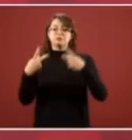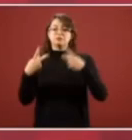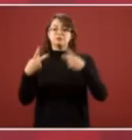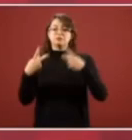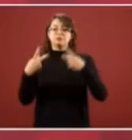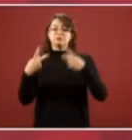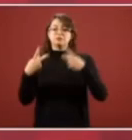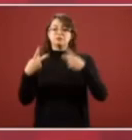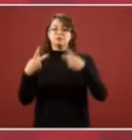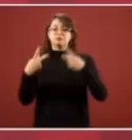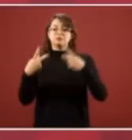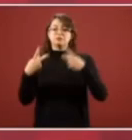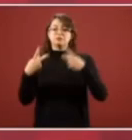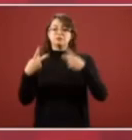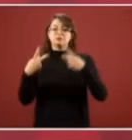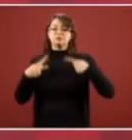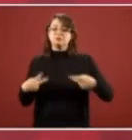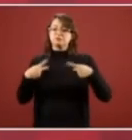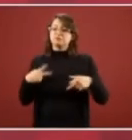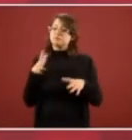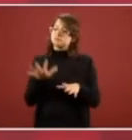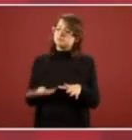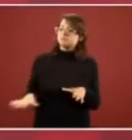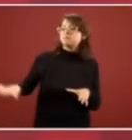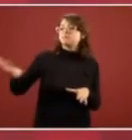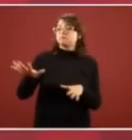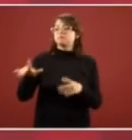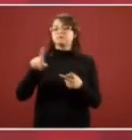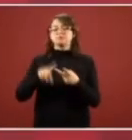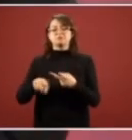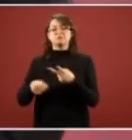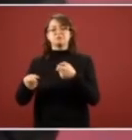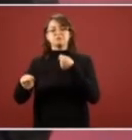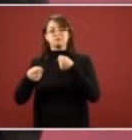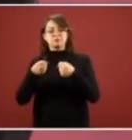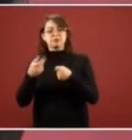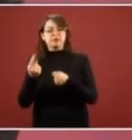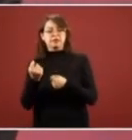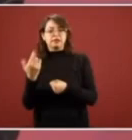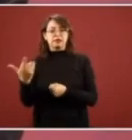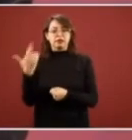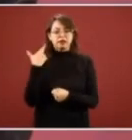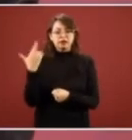this belongs to the society. A los medios. The media.